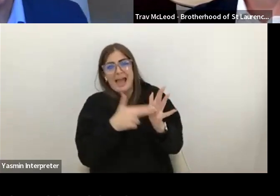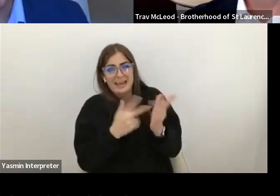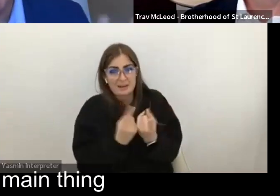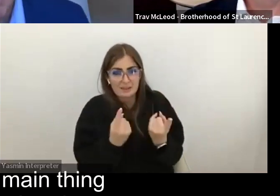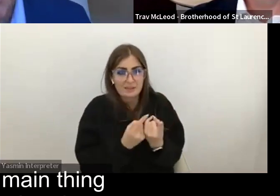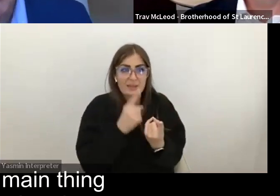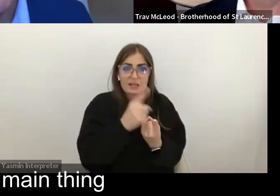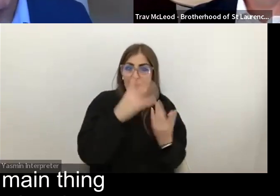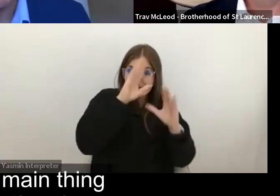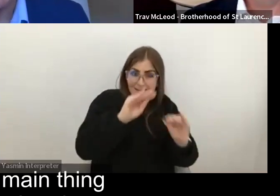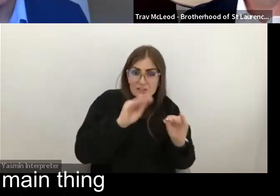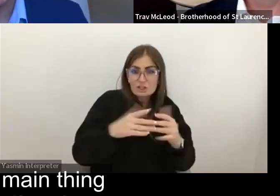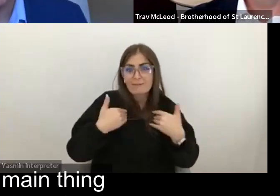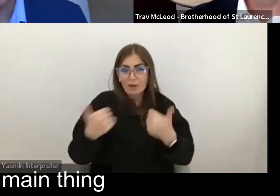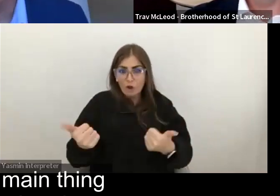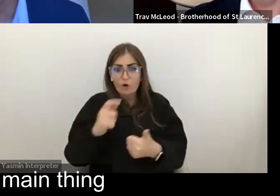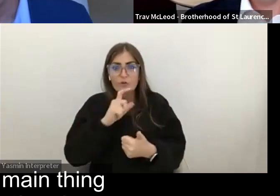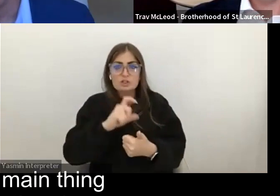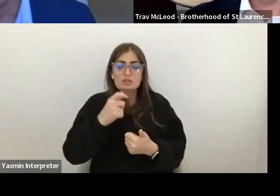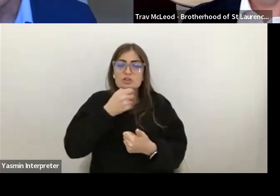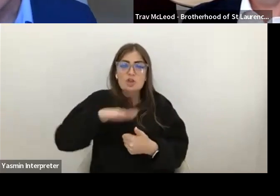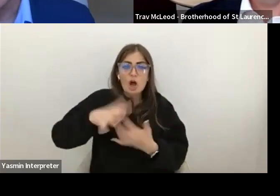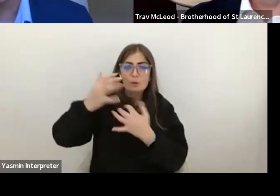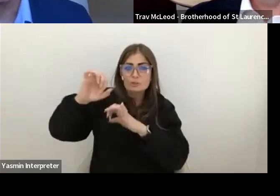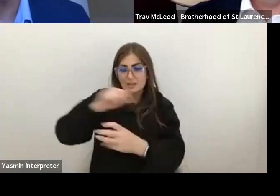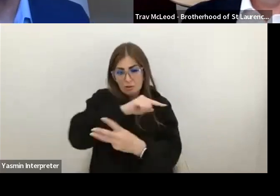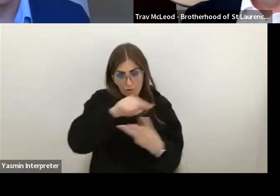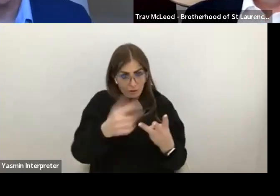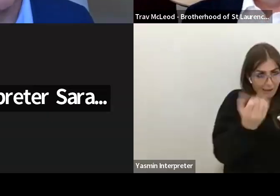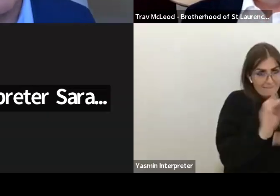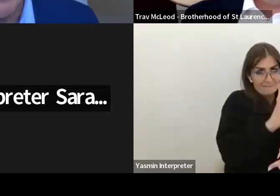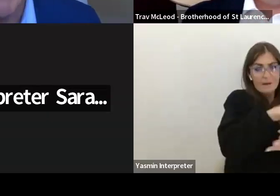health does. It's not the main thing child protection does.